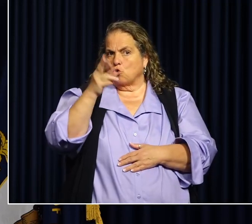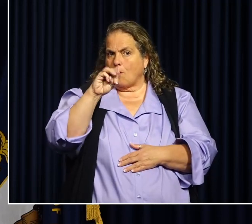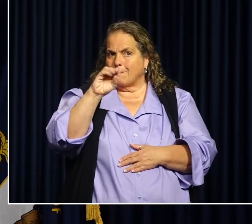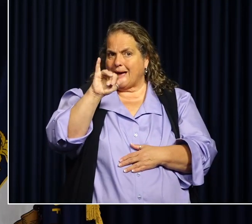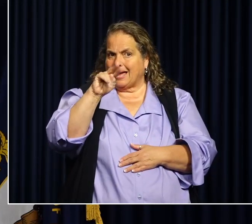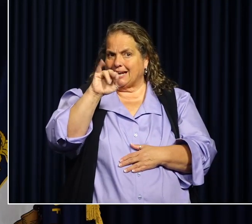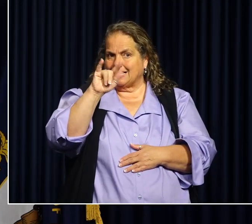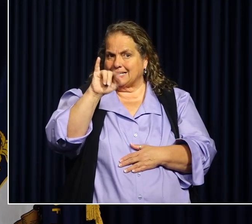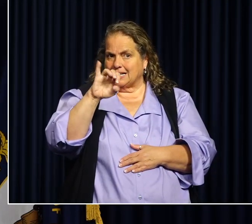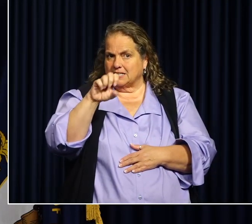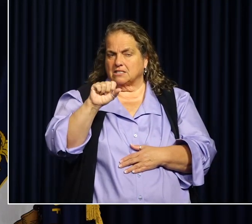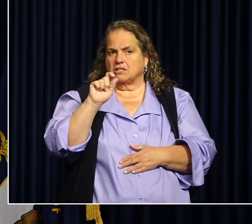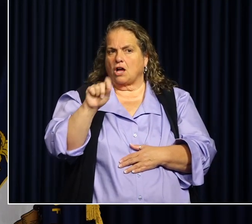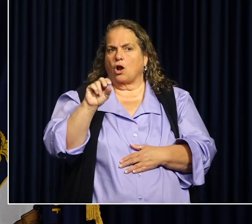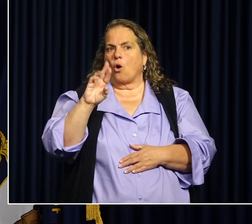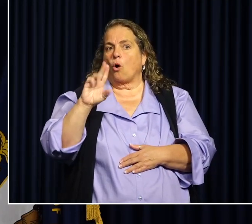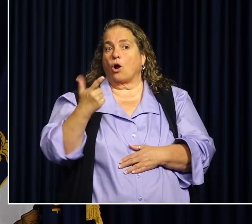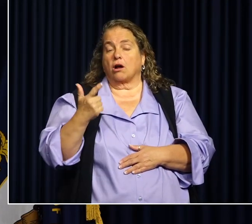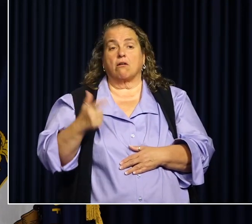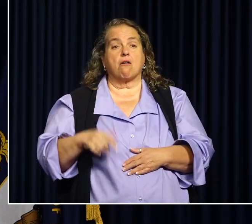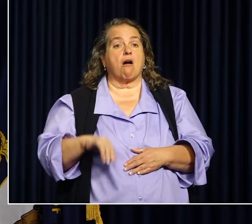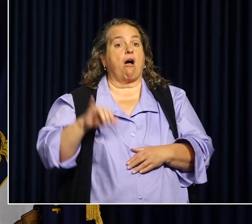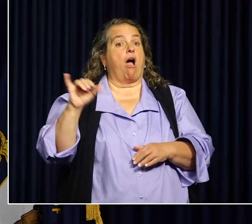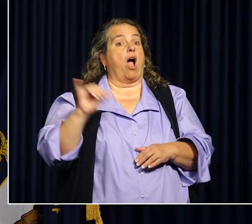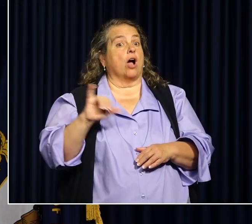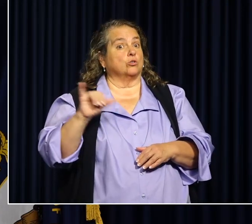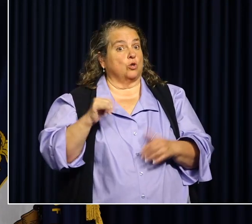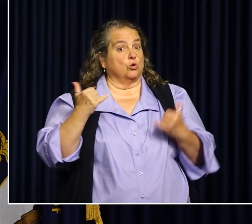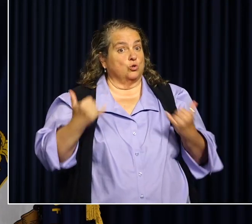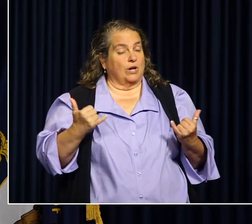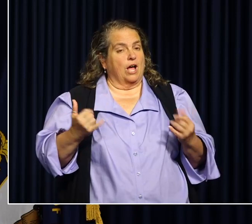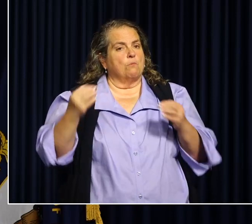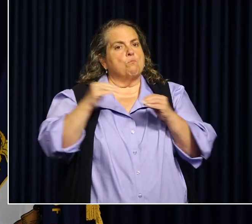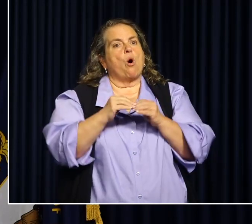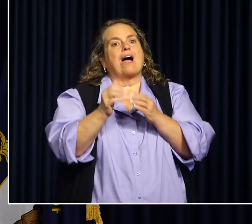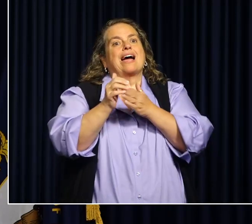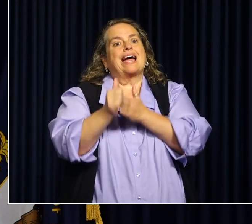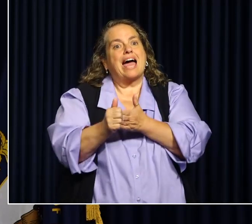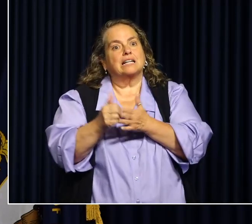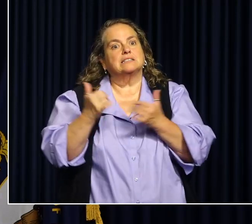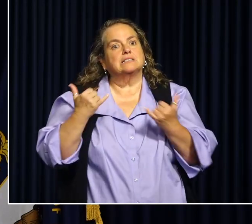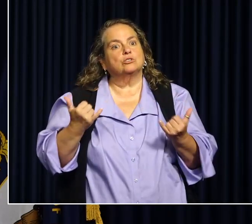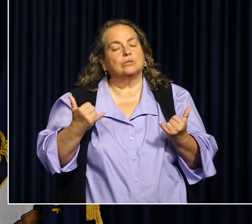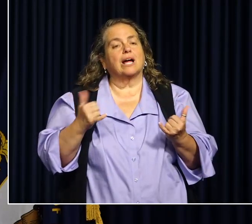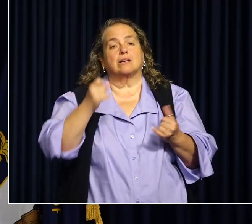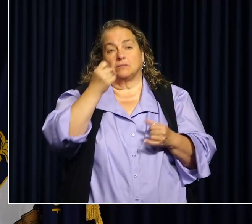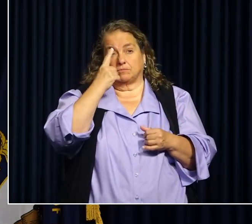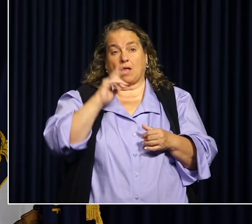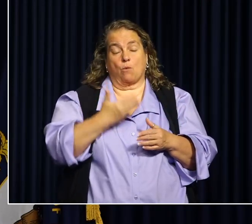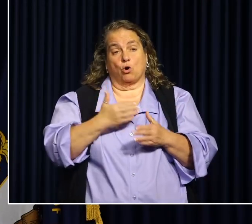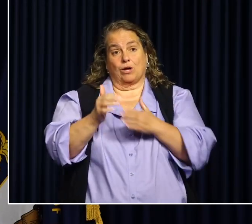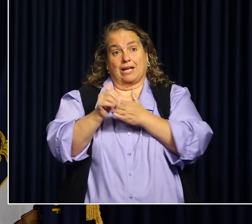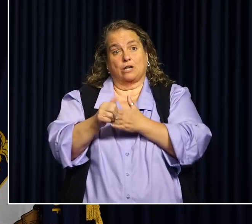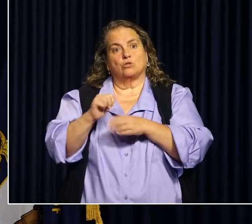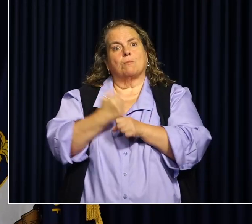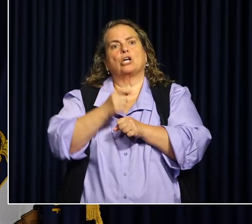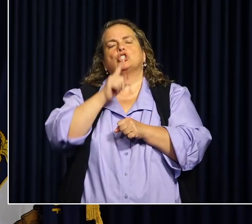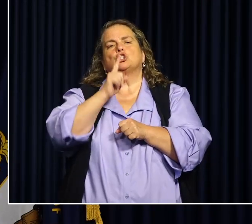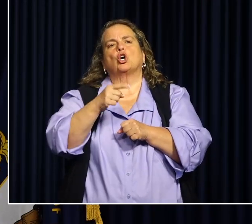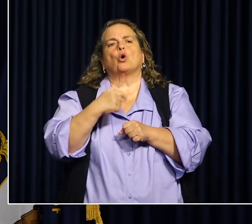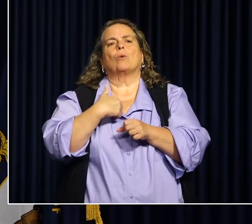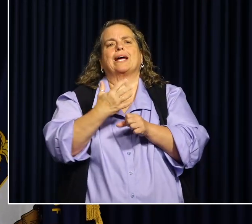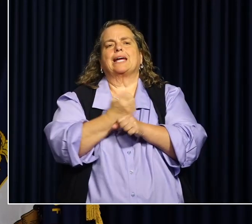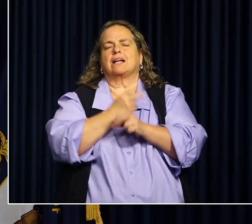kentuckyhumanities.org. All right, also today, we have some more guidance up. Again, our guidance is to make sure that we're actually giving